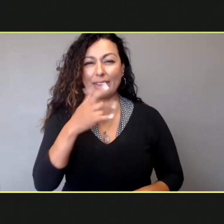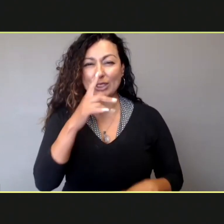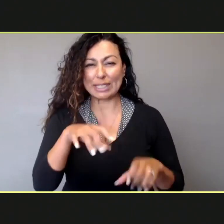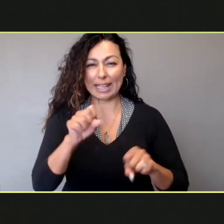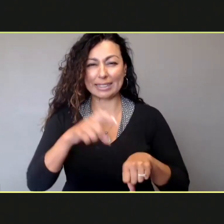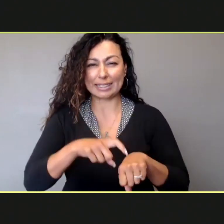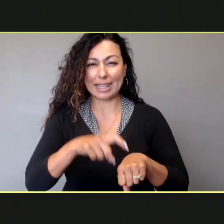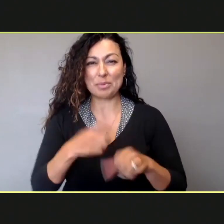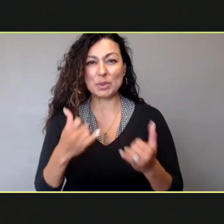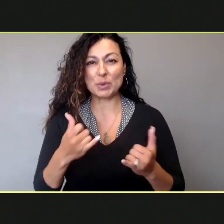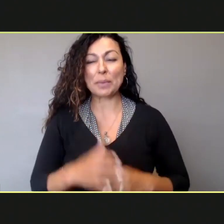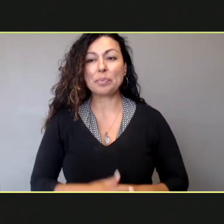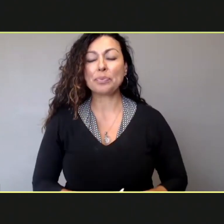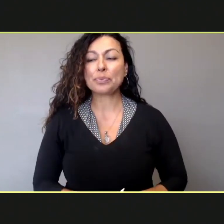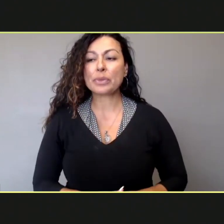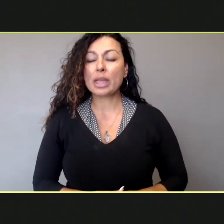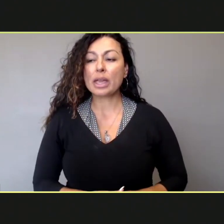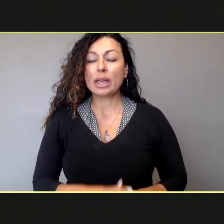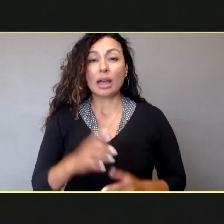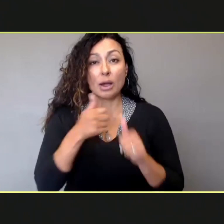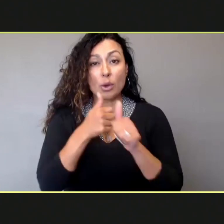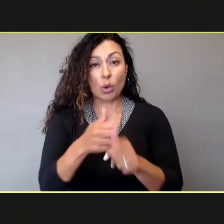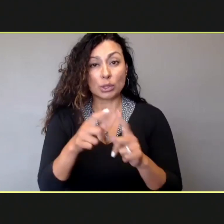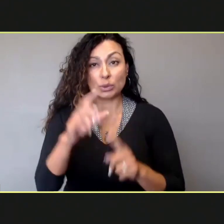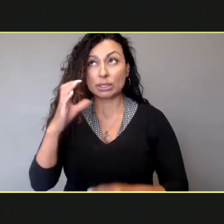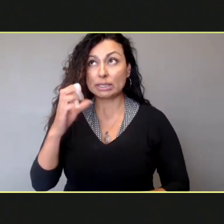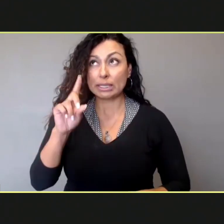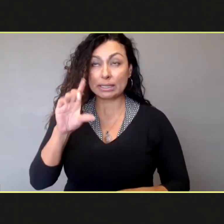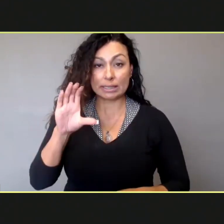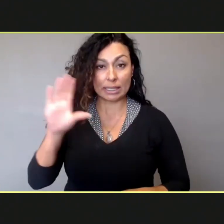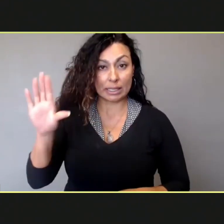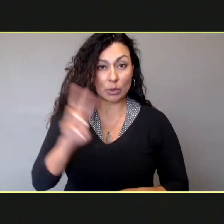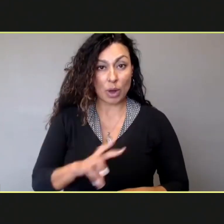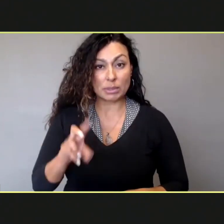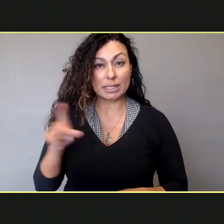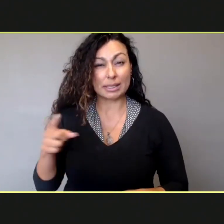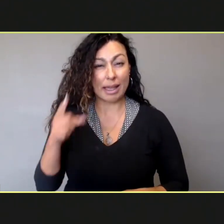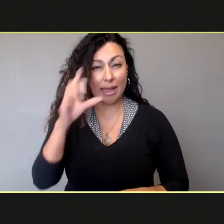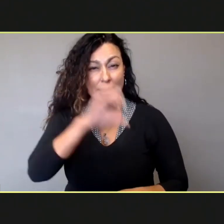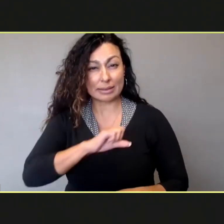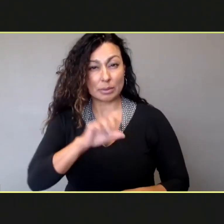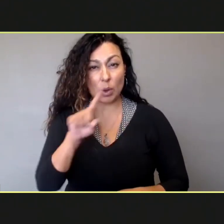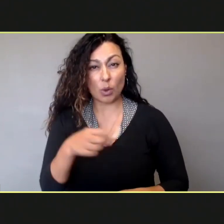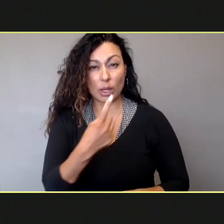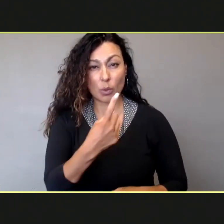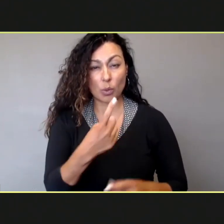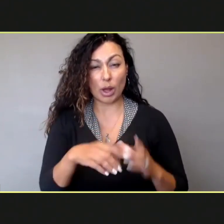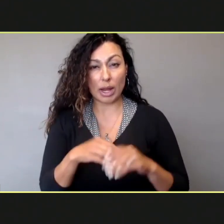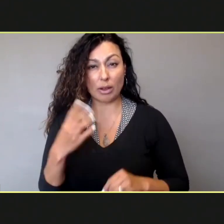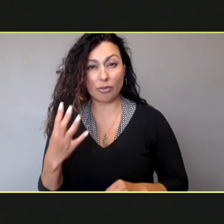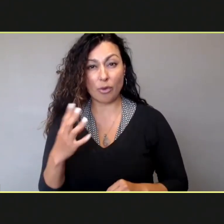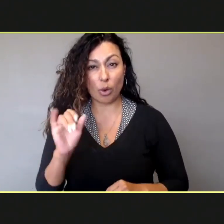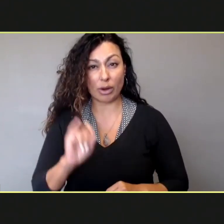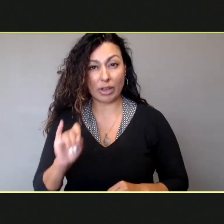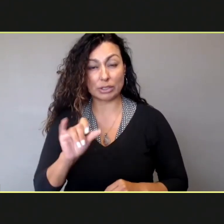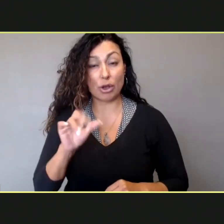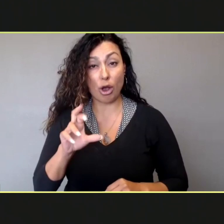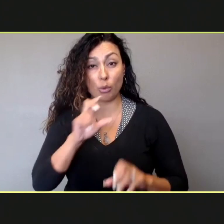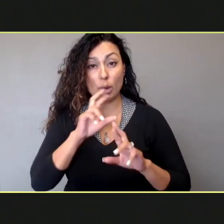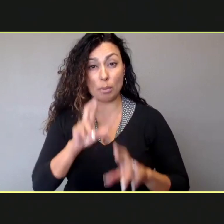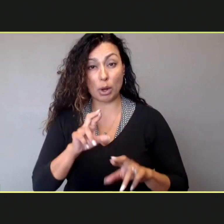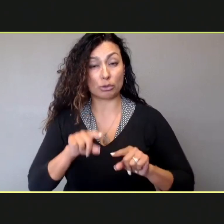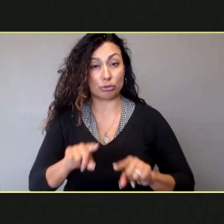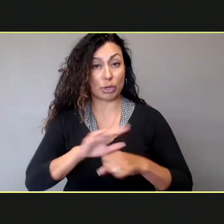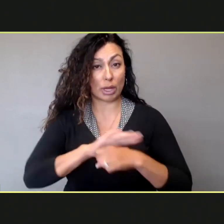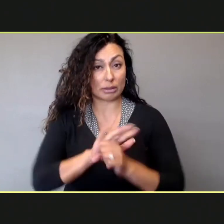today. So according to the CDC's website, they estimate that only 1 in 4 COVID infections were reported throughout this